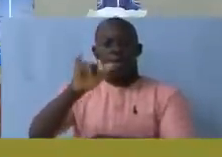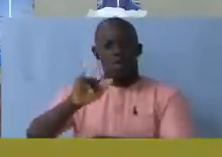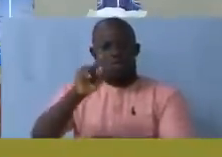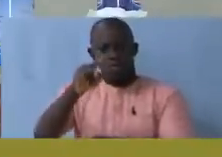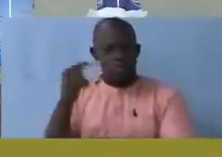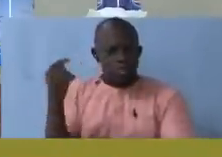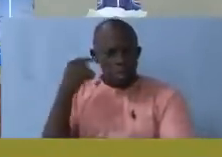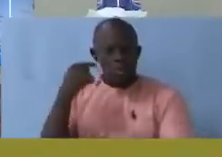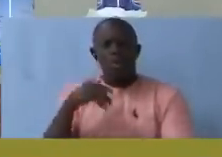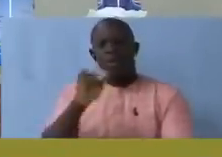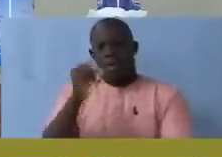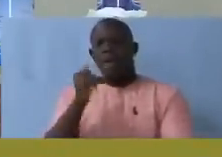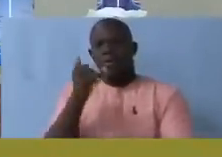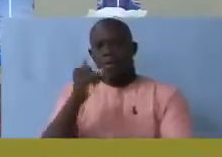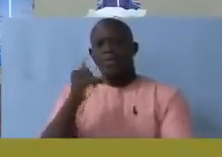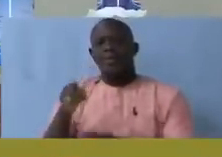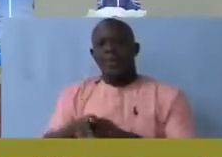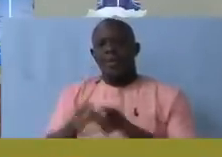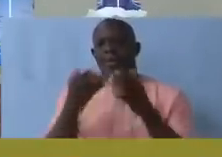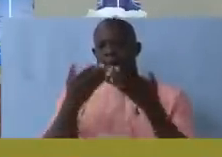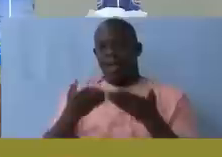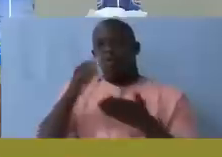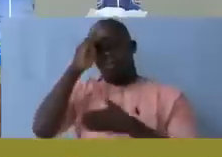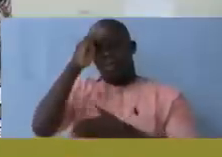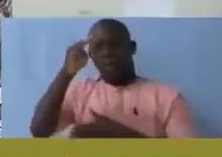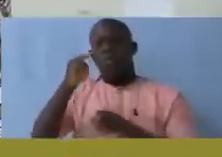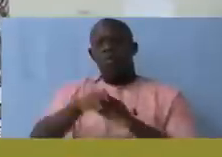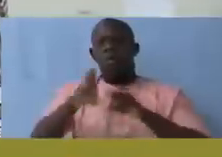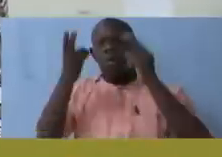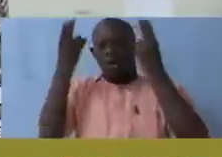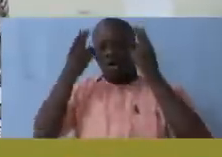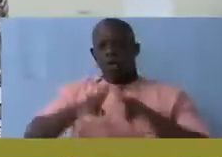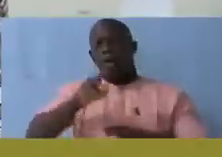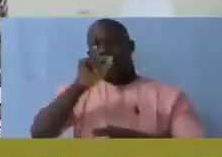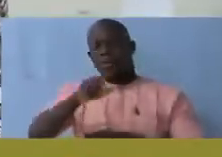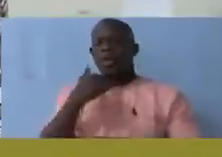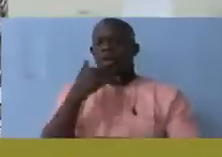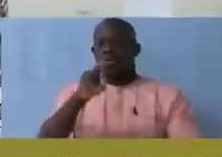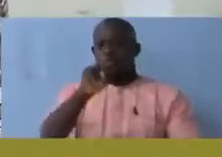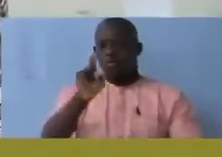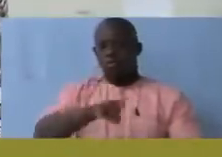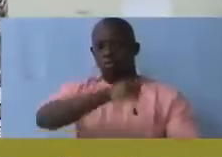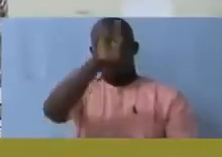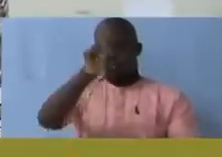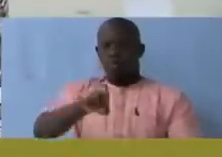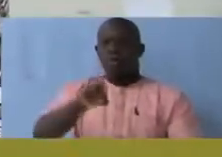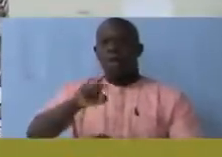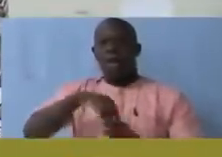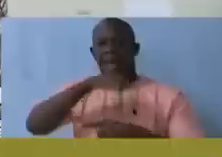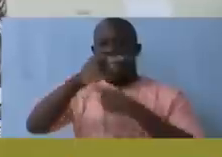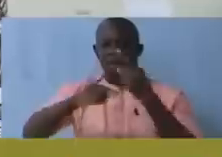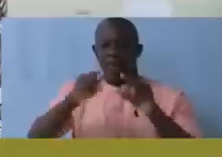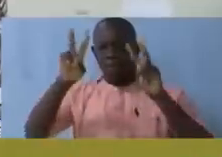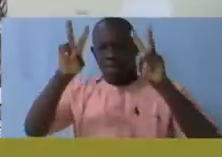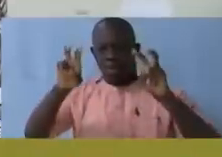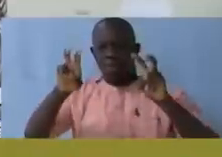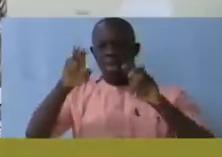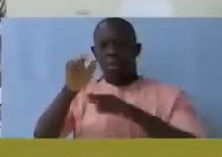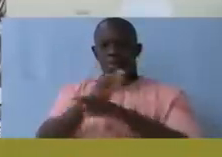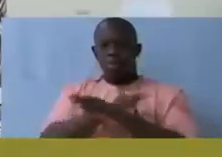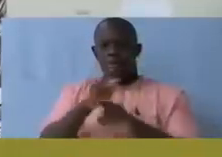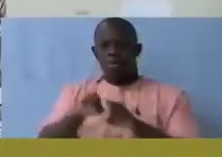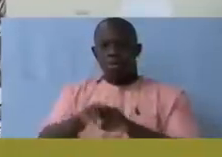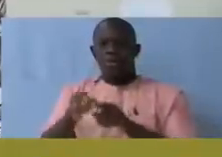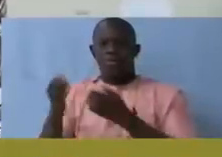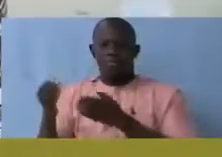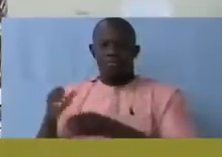Yeah. Okay, thank you. Lead counsel already asked you the question regarding the tests that were taken